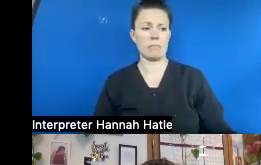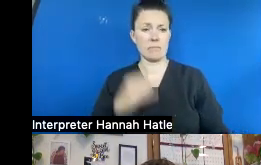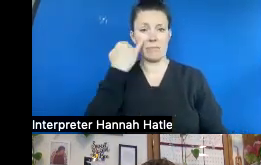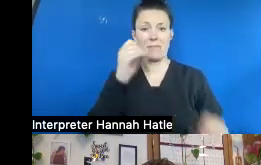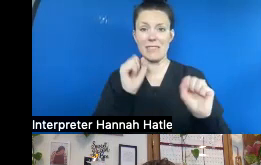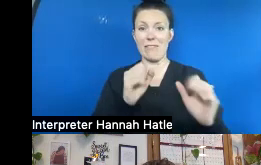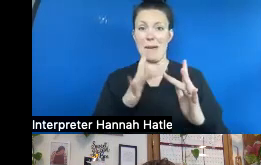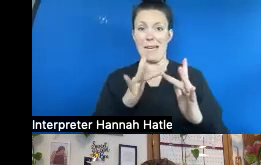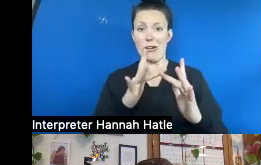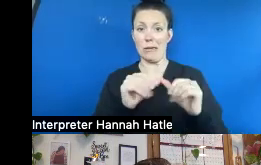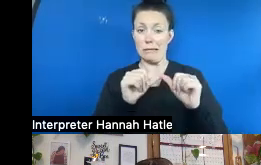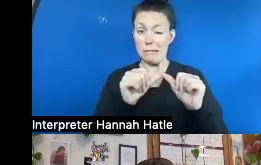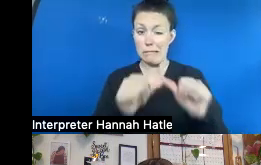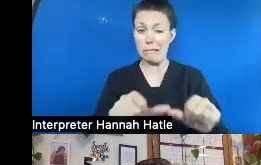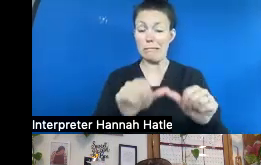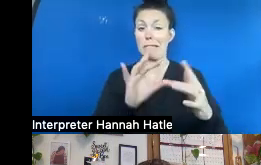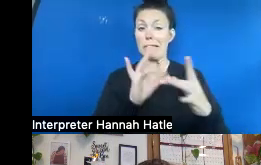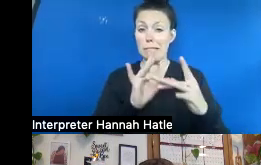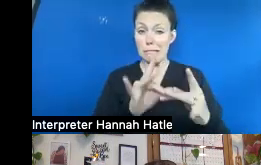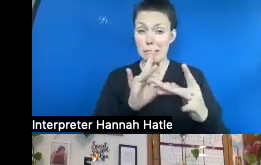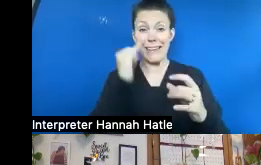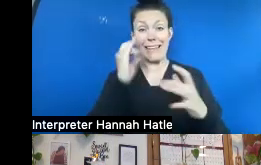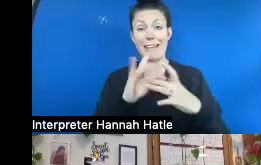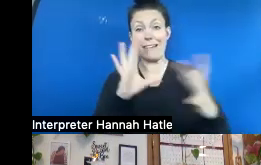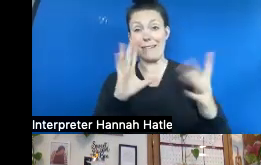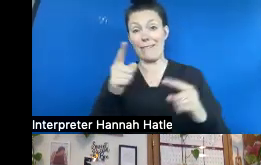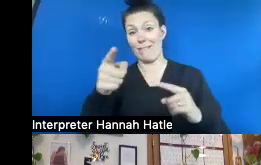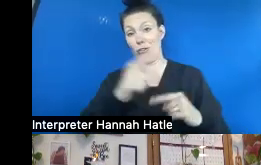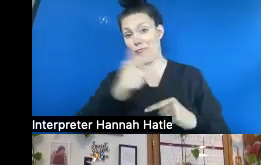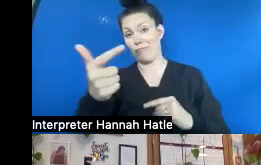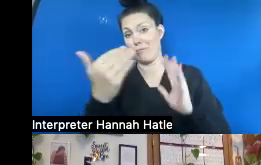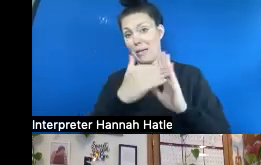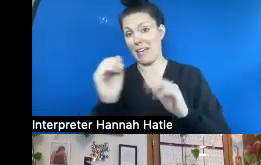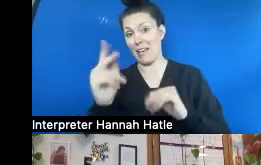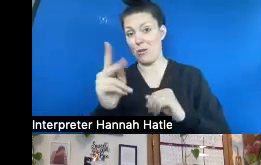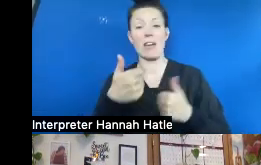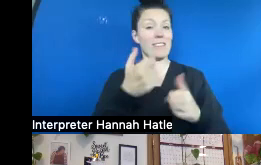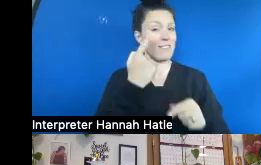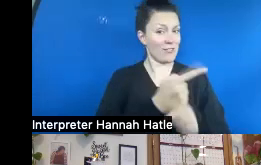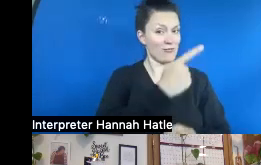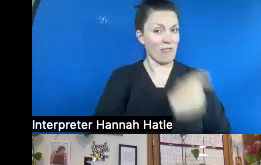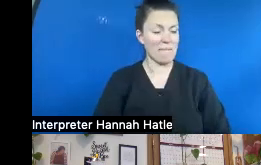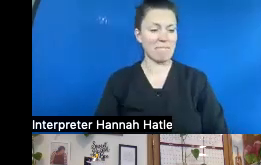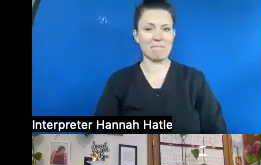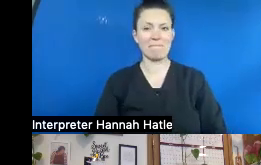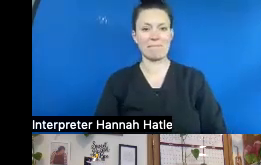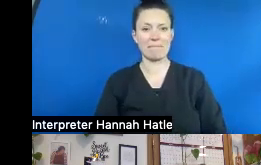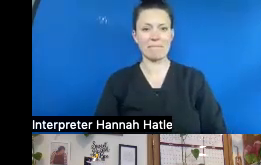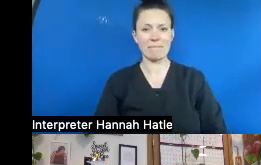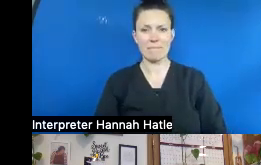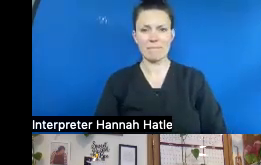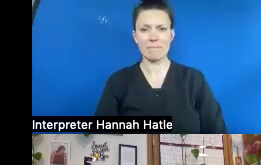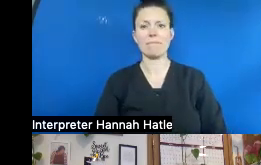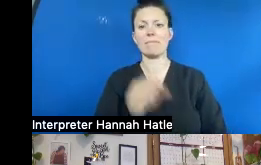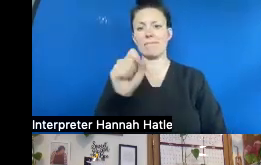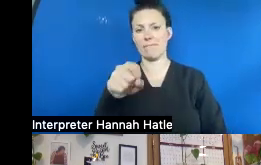and you'll just pick it up if I fall again. That's right. Okay. So there is some